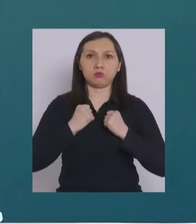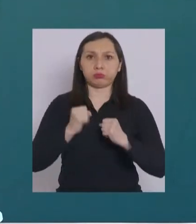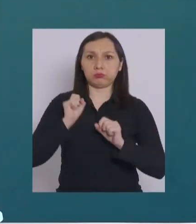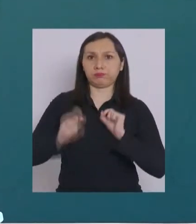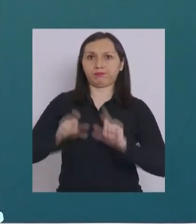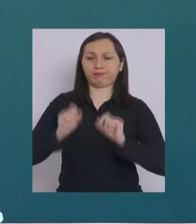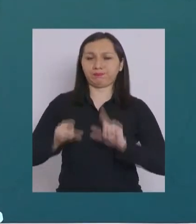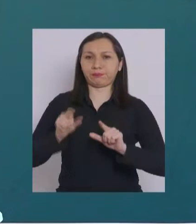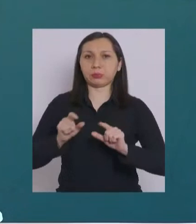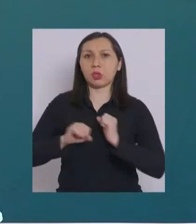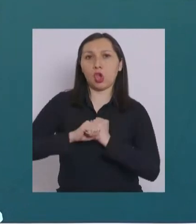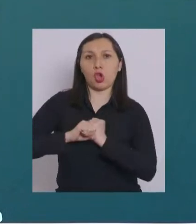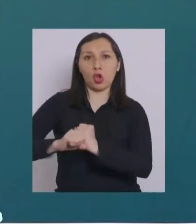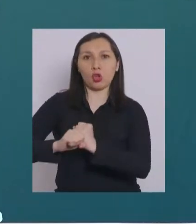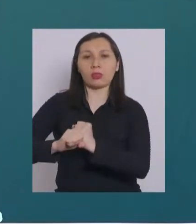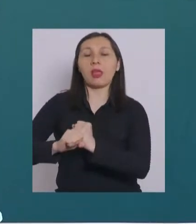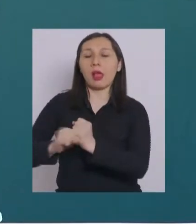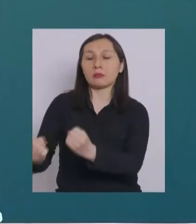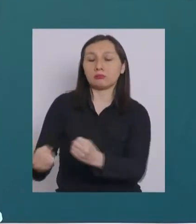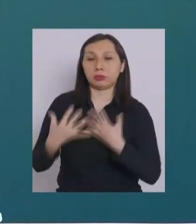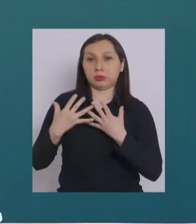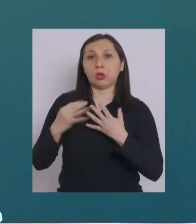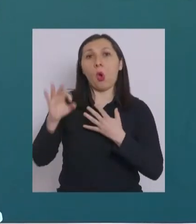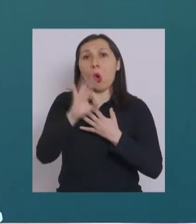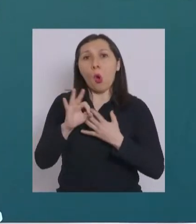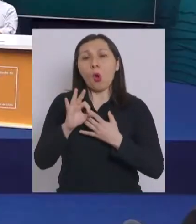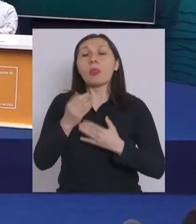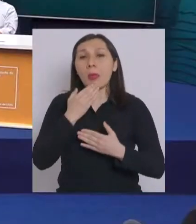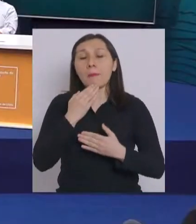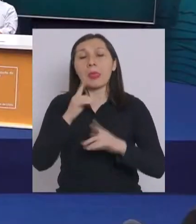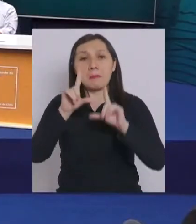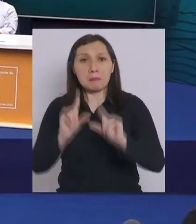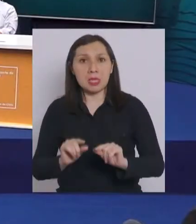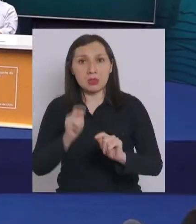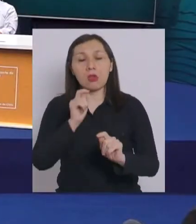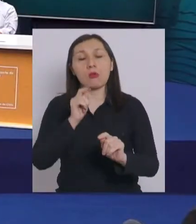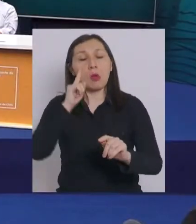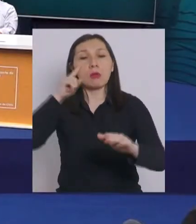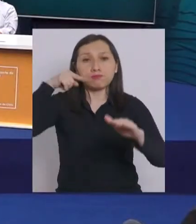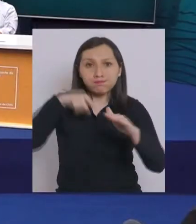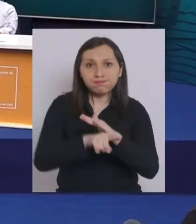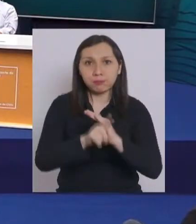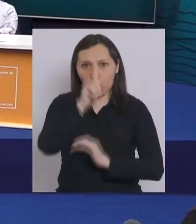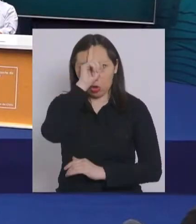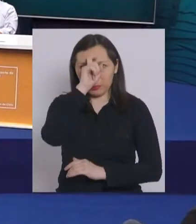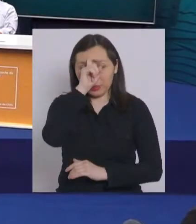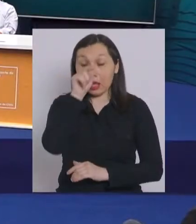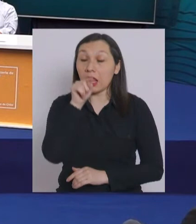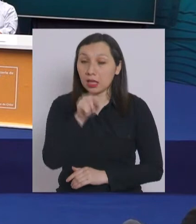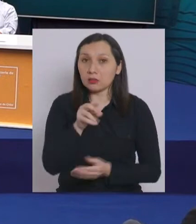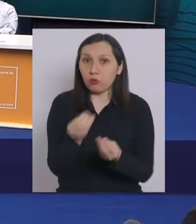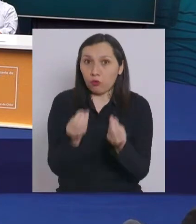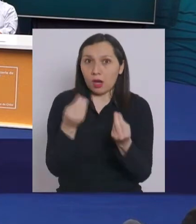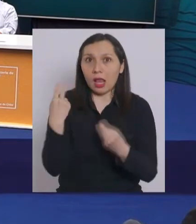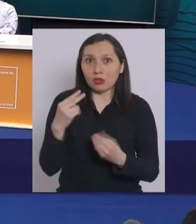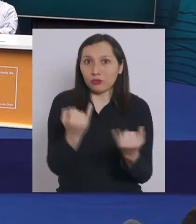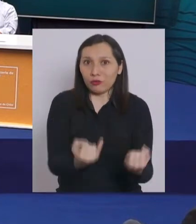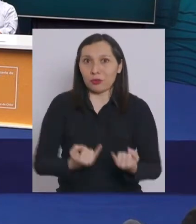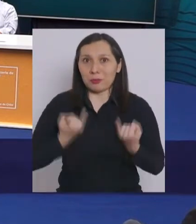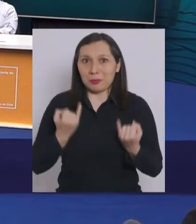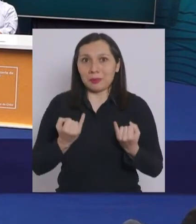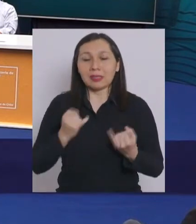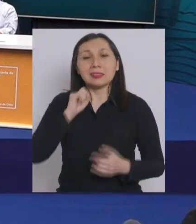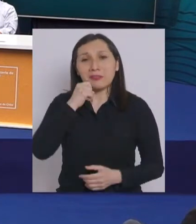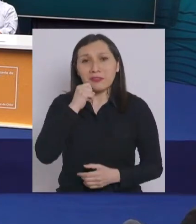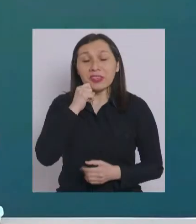high efficacy to prevent both contagion as well as hospitalizations, which no doubt is a very good